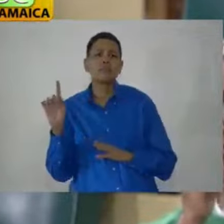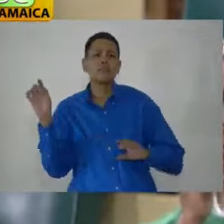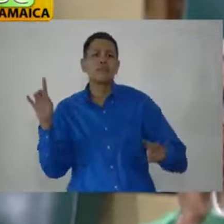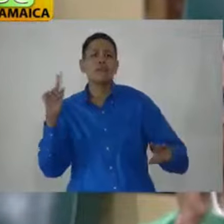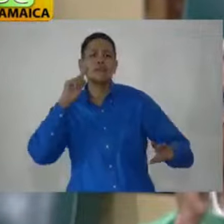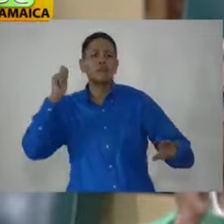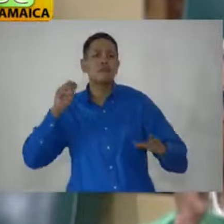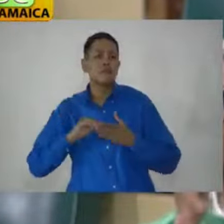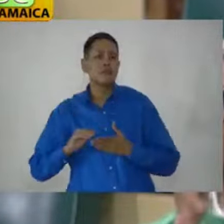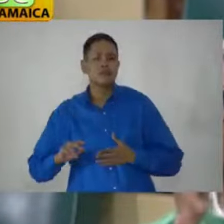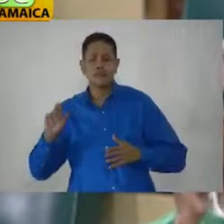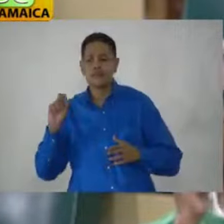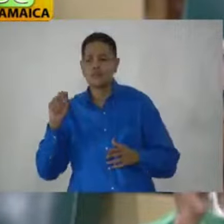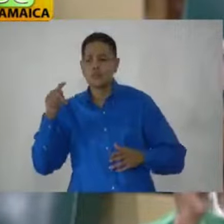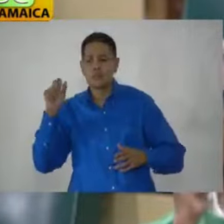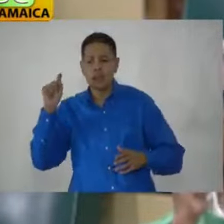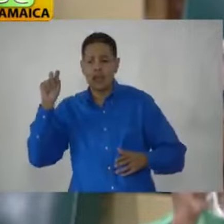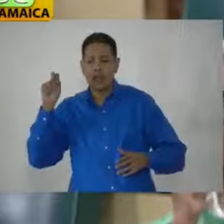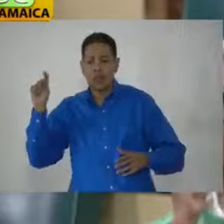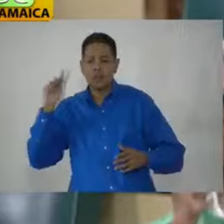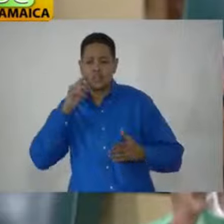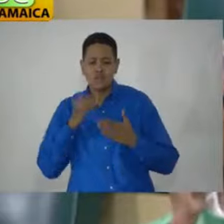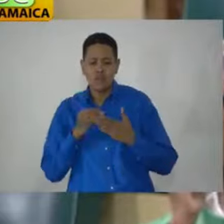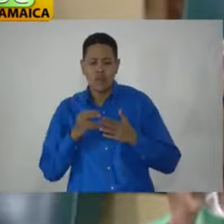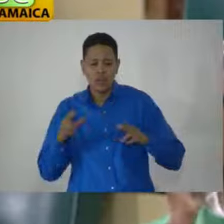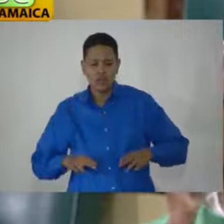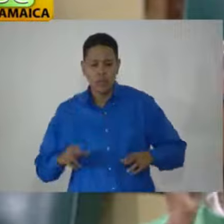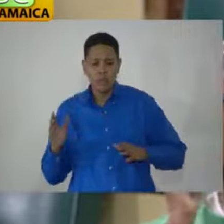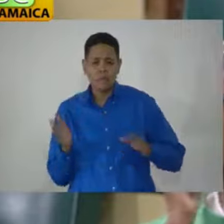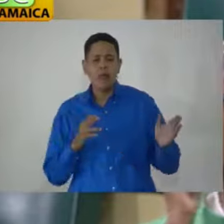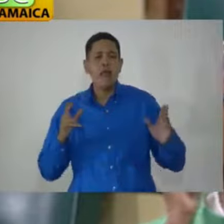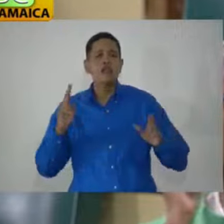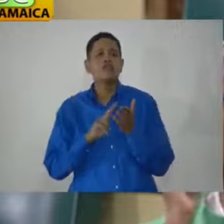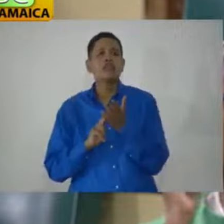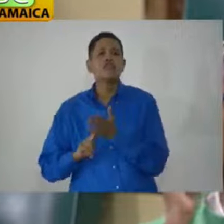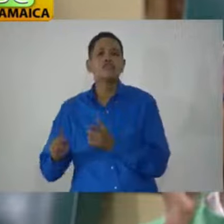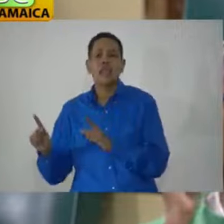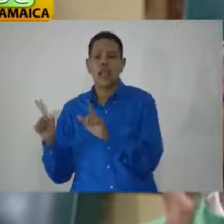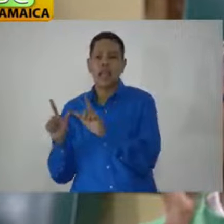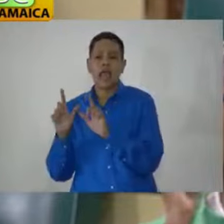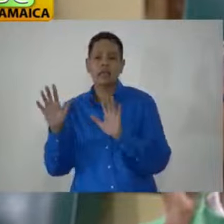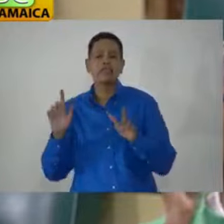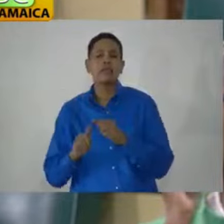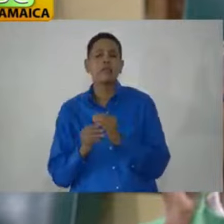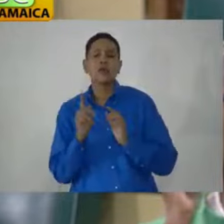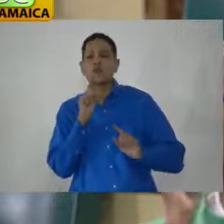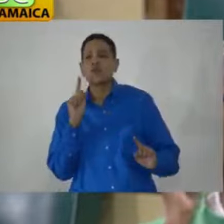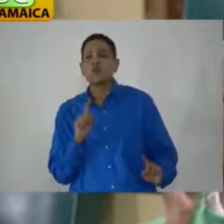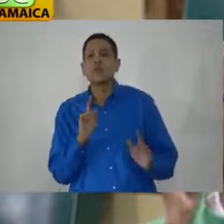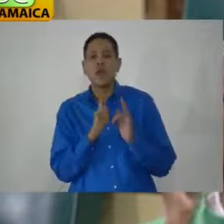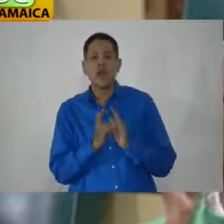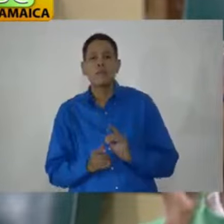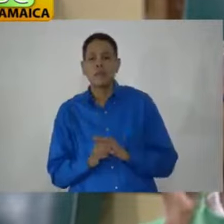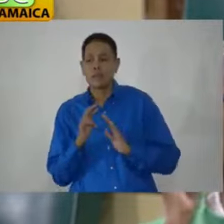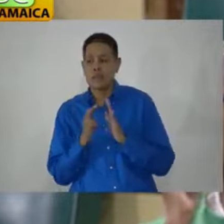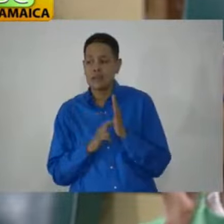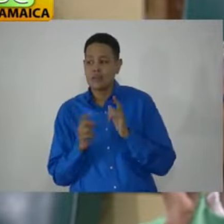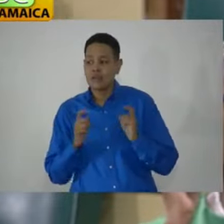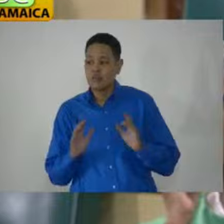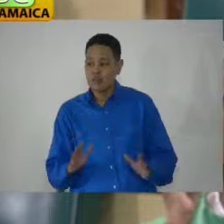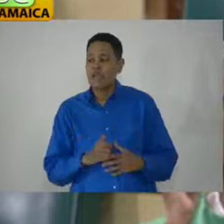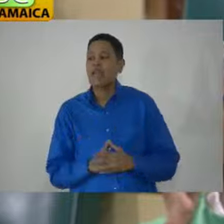Pension, Superannuation Funds and Retirement Scheme Registration, Licensing and Reporting Amendment